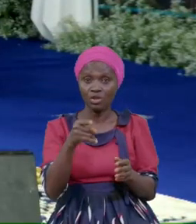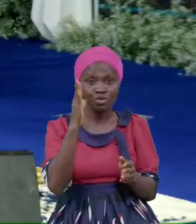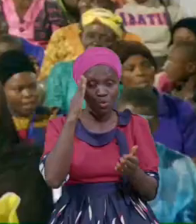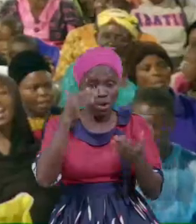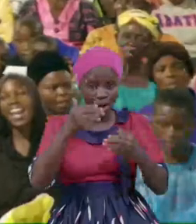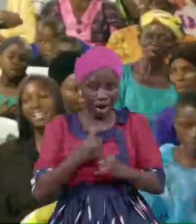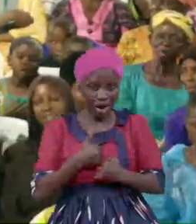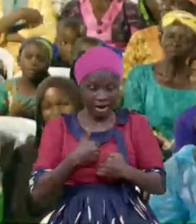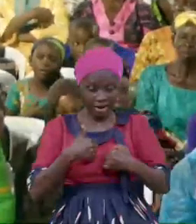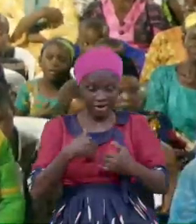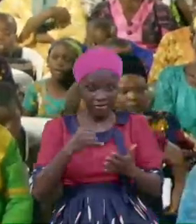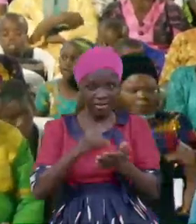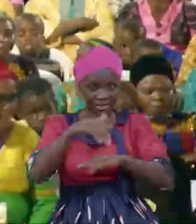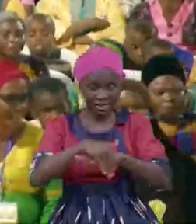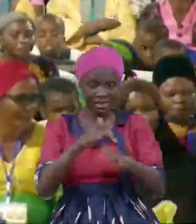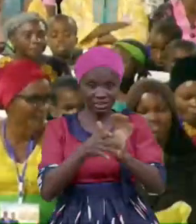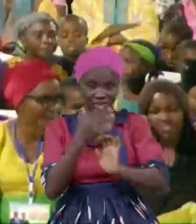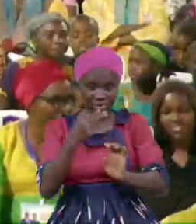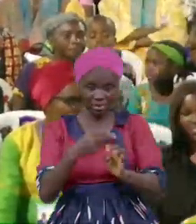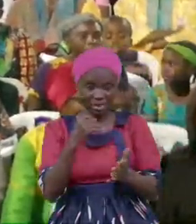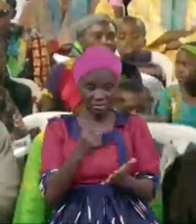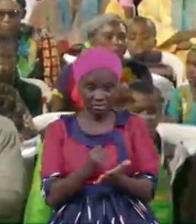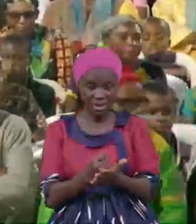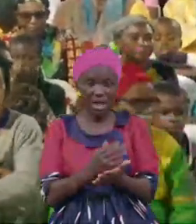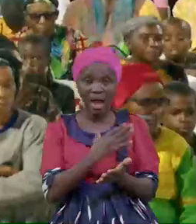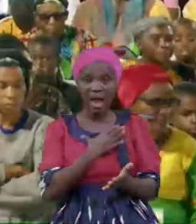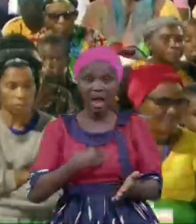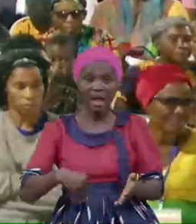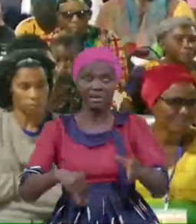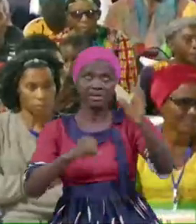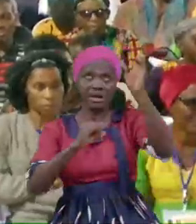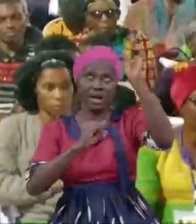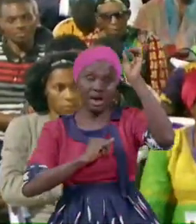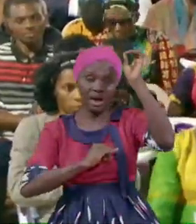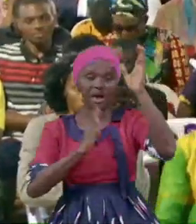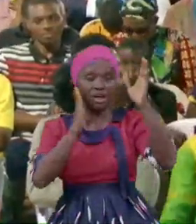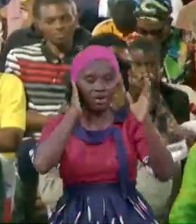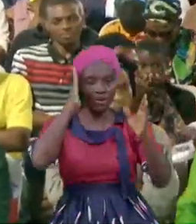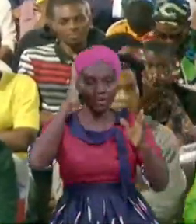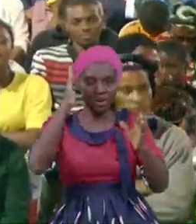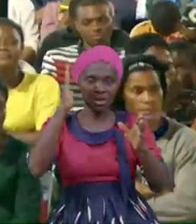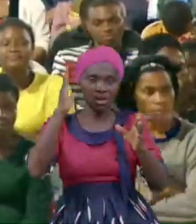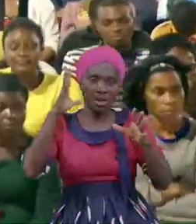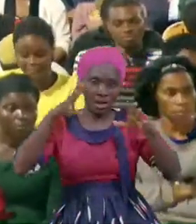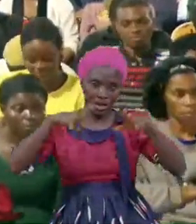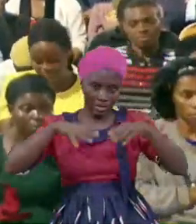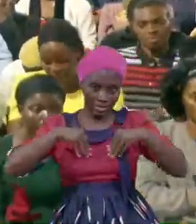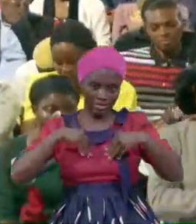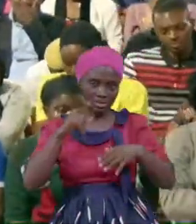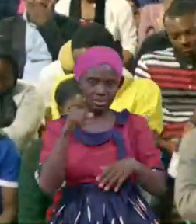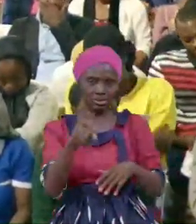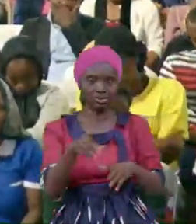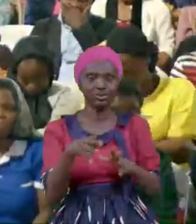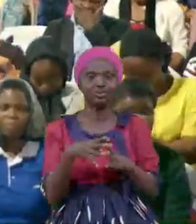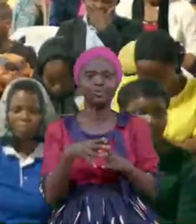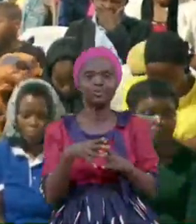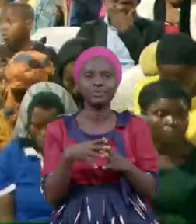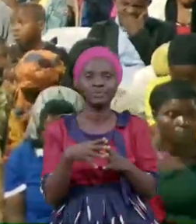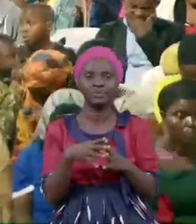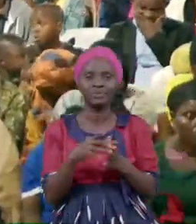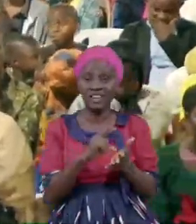Jesus' name. And I will receive you. Look at verse 18. In verse 18, and